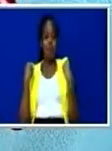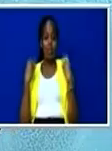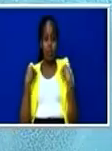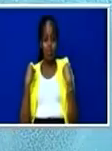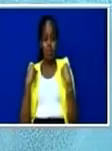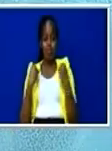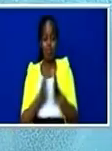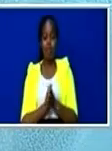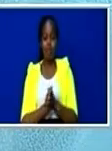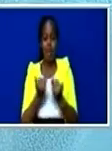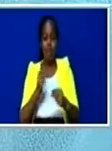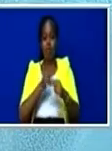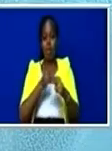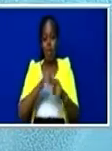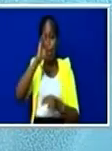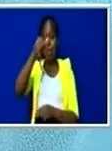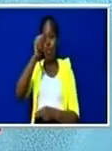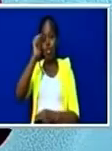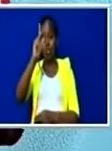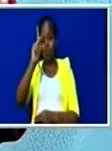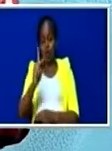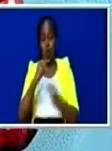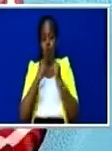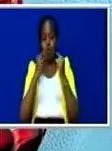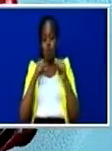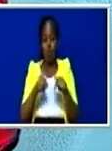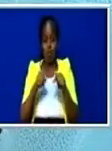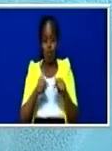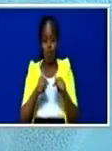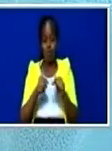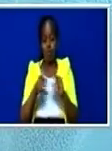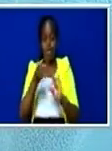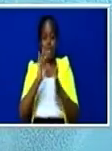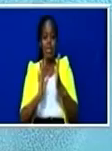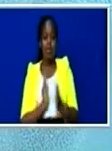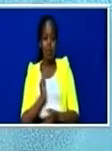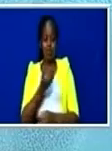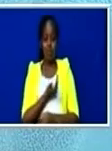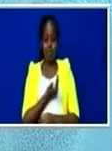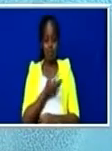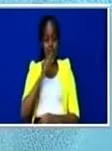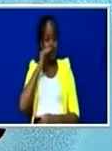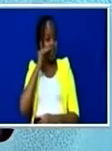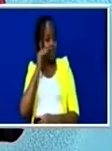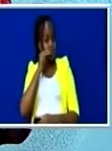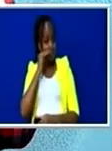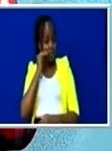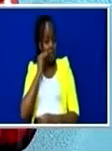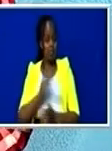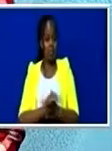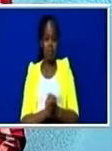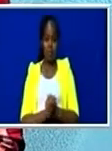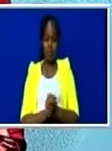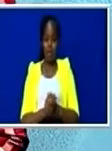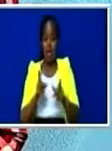live with it. My name is Jack Mutinda. I'll be your host for the day. The sign interpreter is Maureen Njogona,